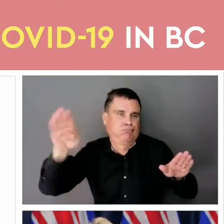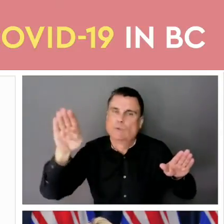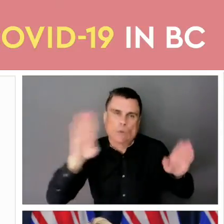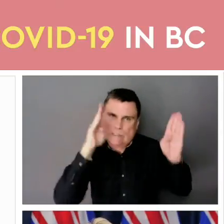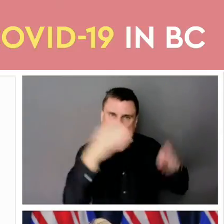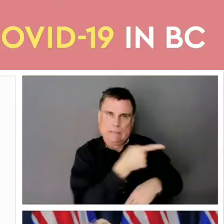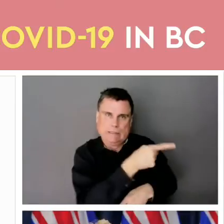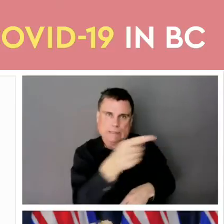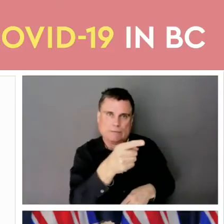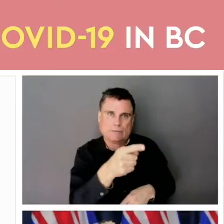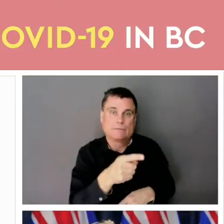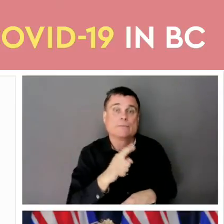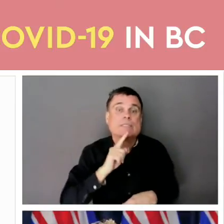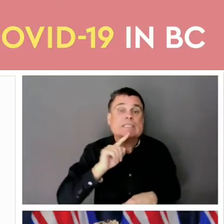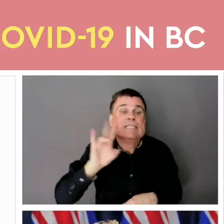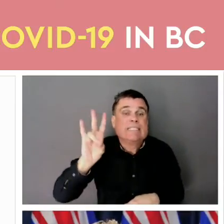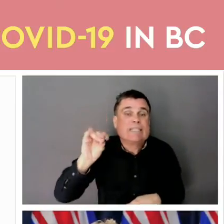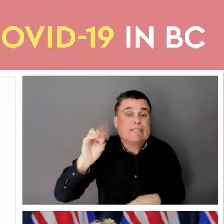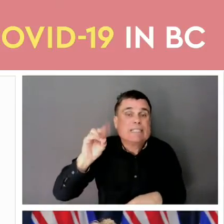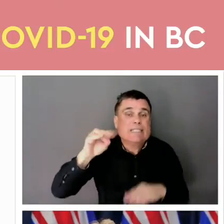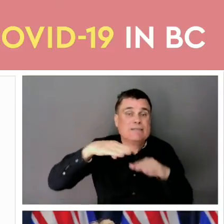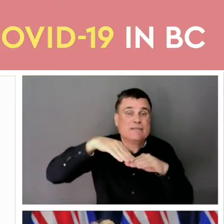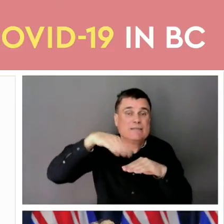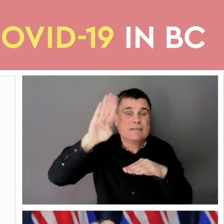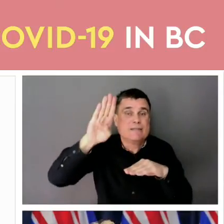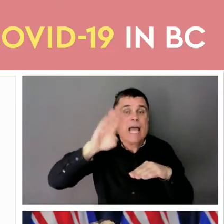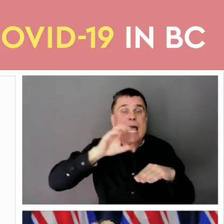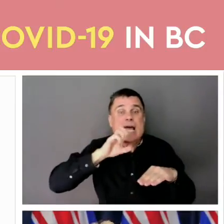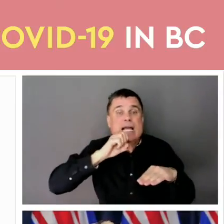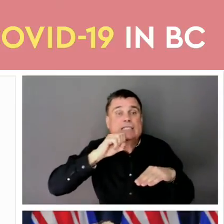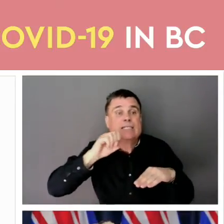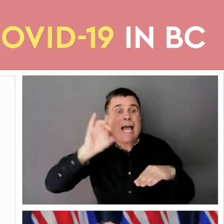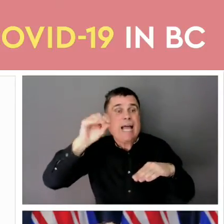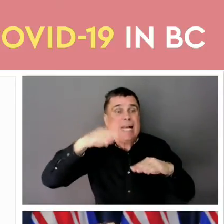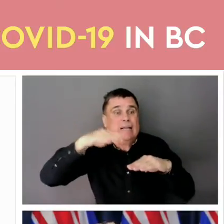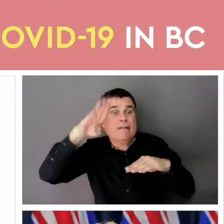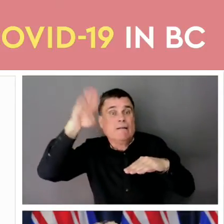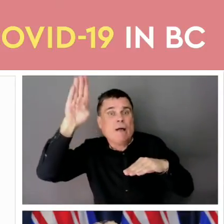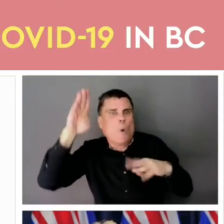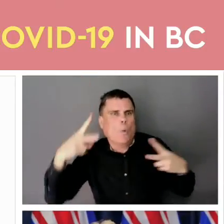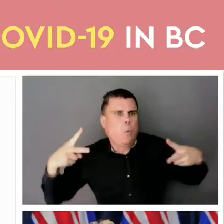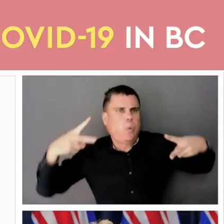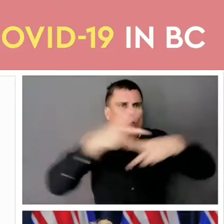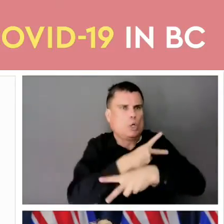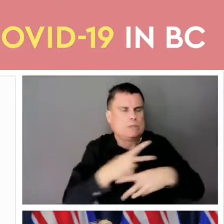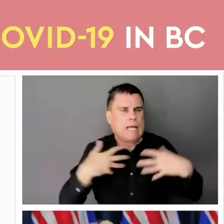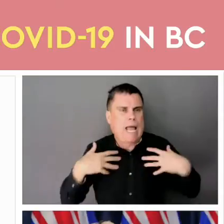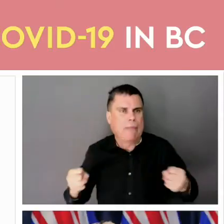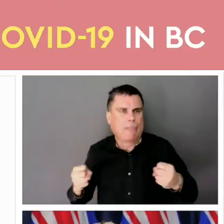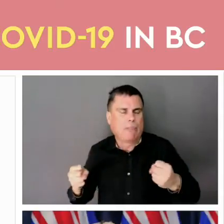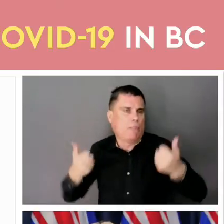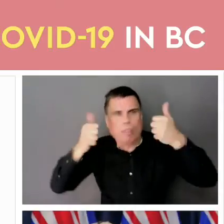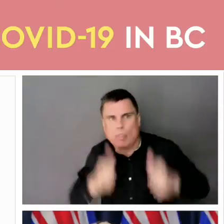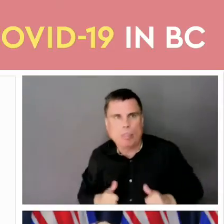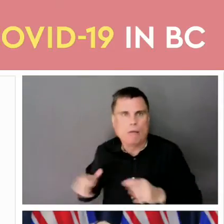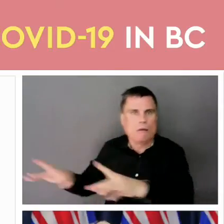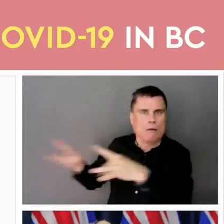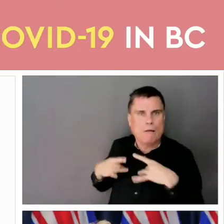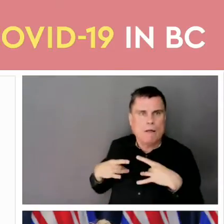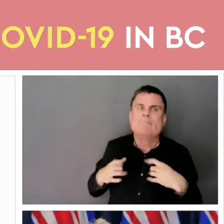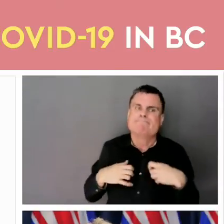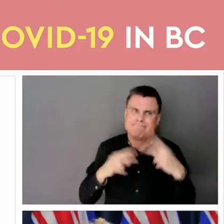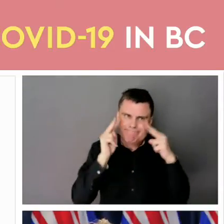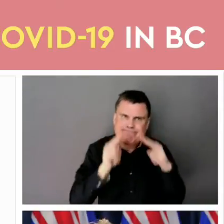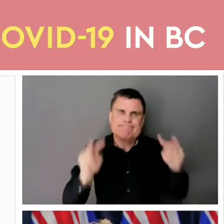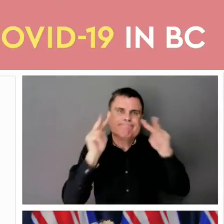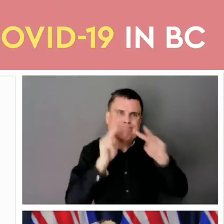70. And we see that every day, every week in our data. The approach that we have increases protection for those